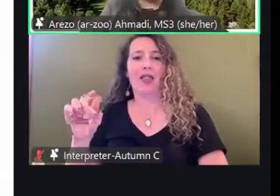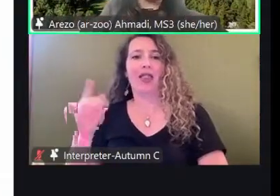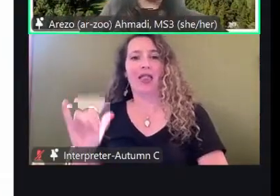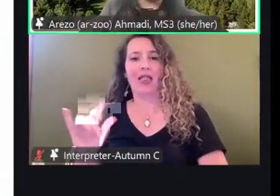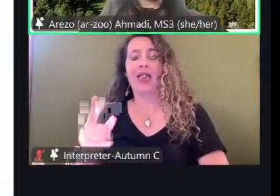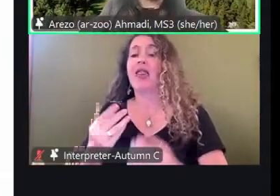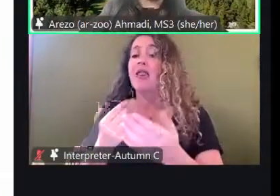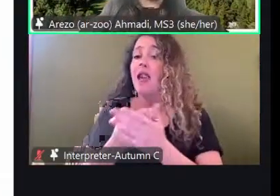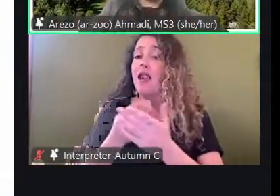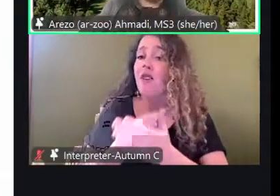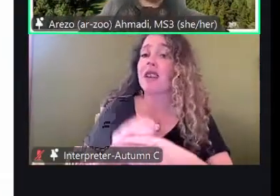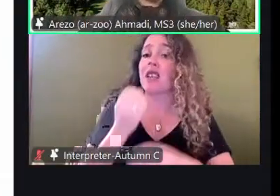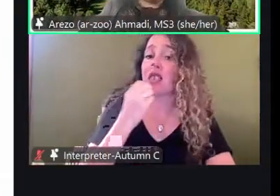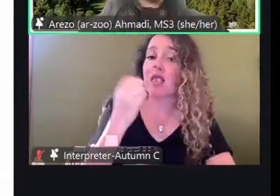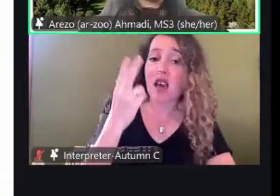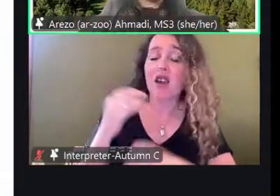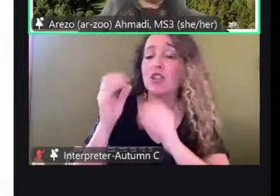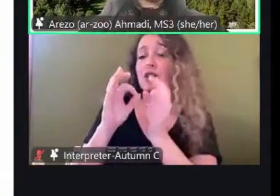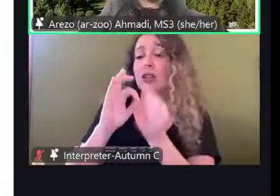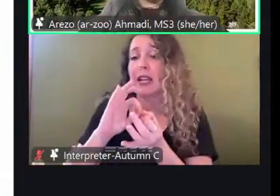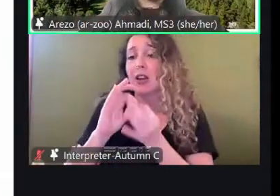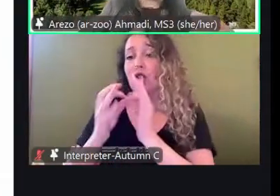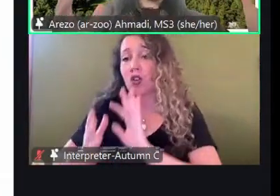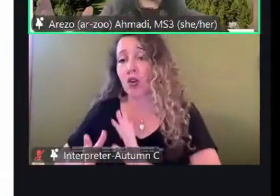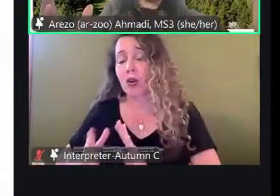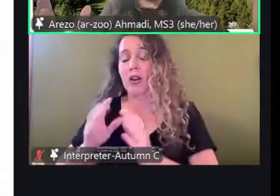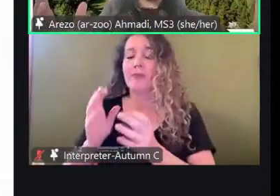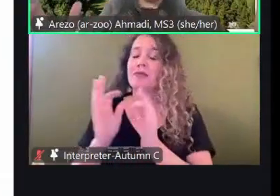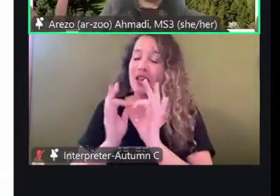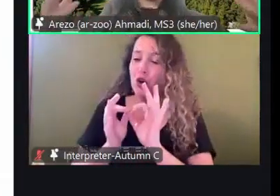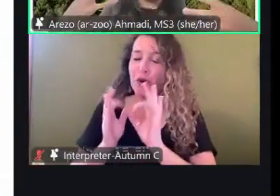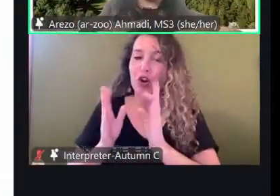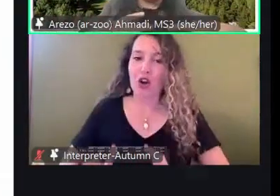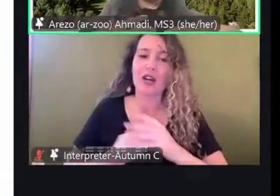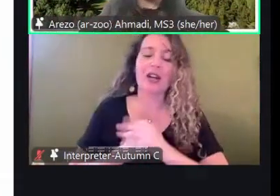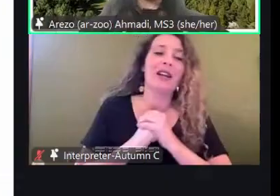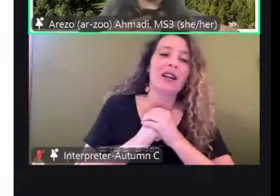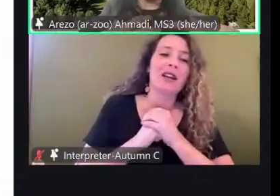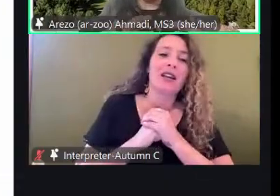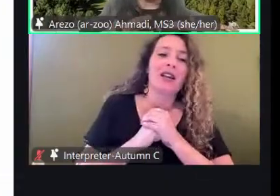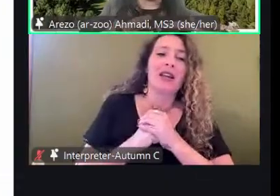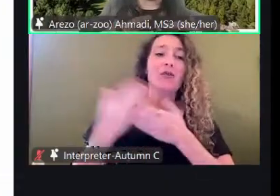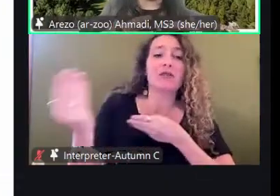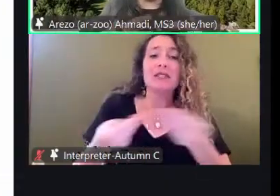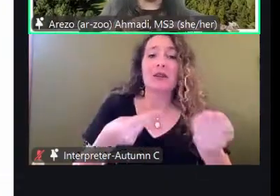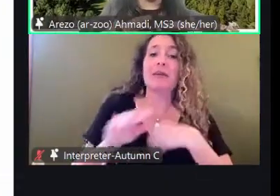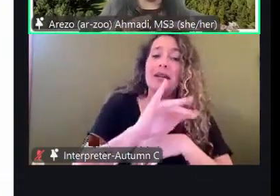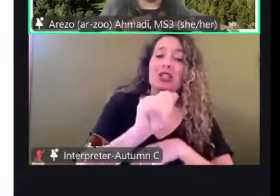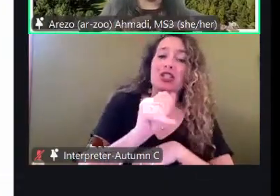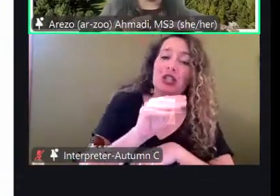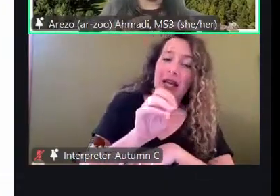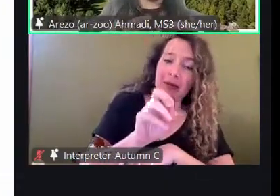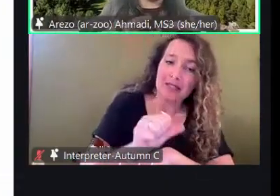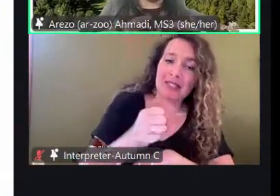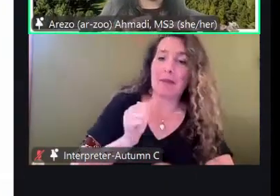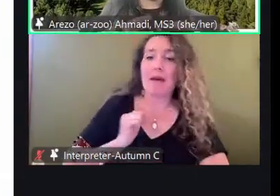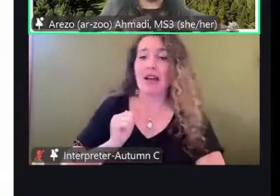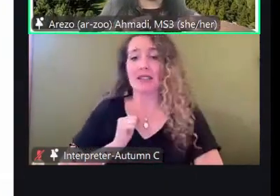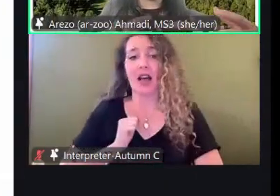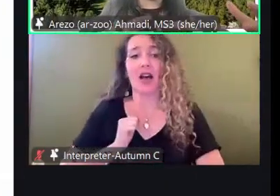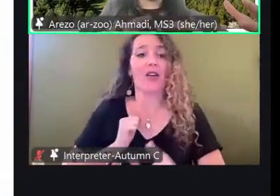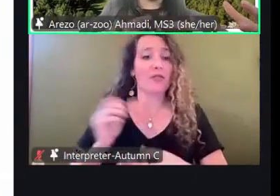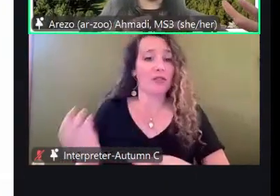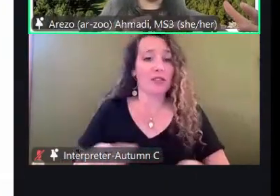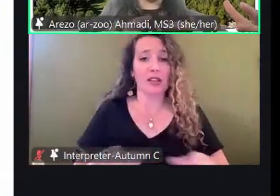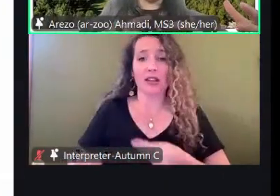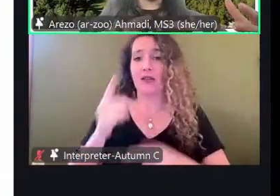that we needed. And it was facilitated by James and myself, two UCSF medical students. And just